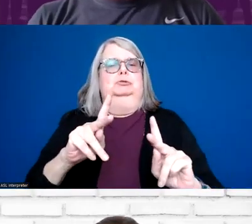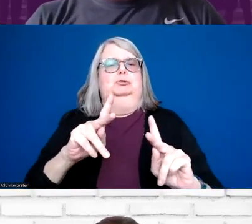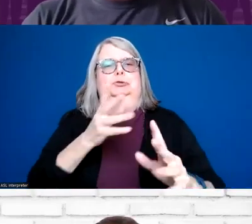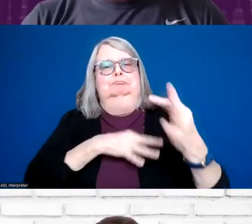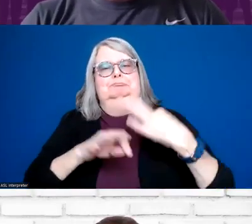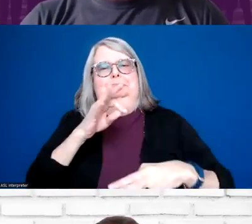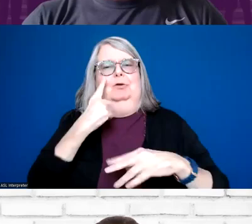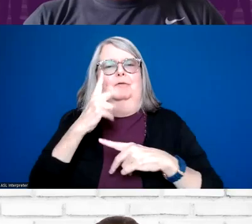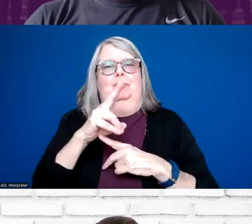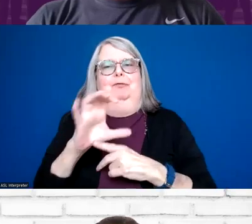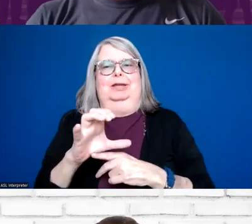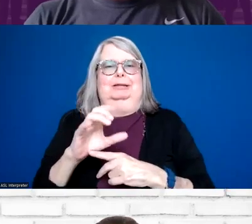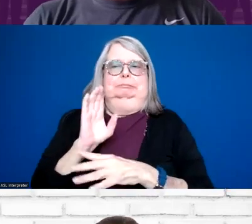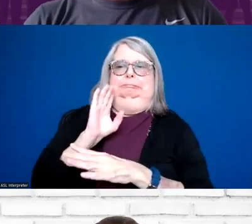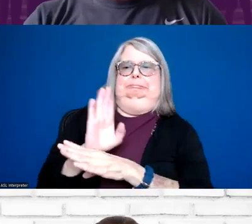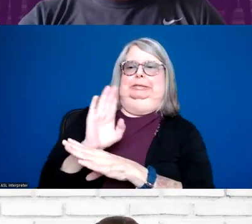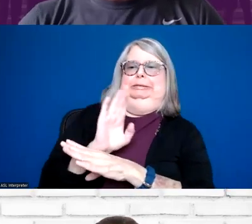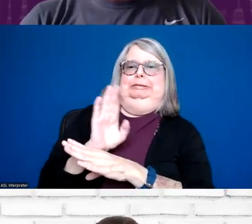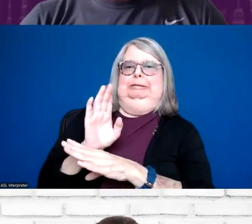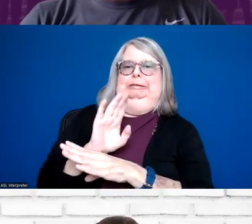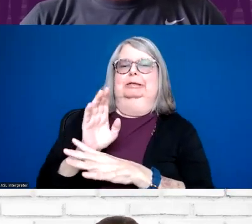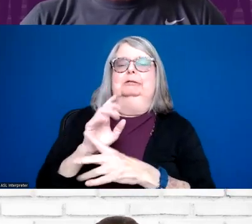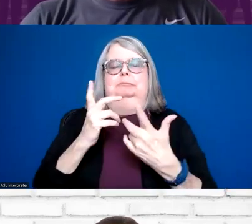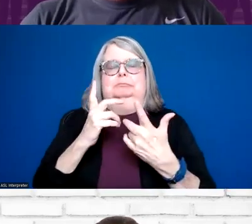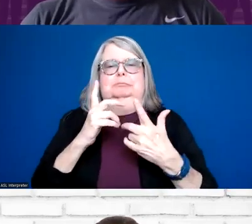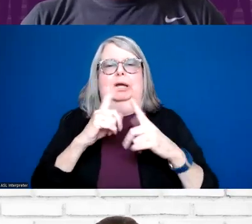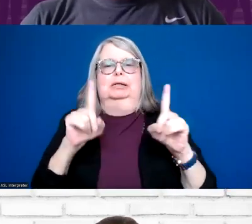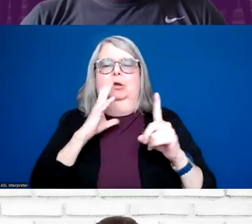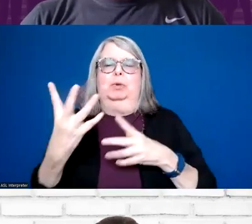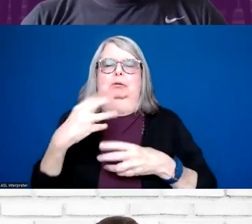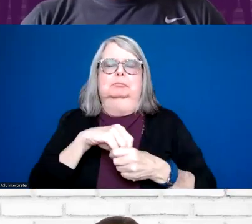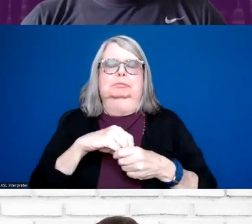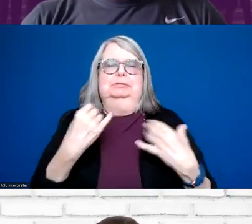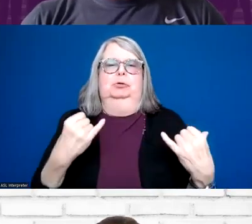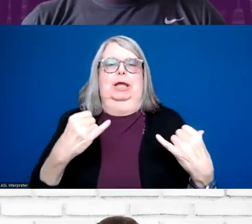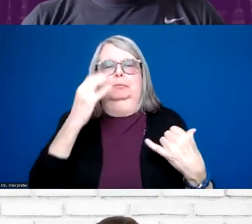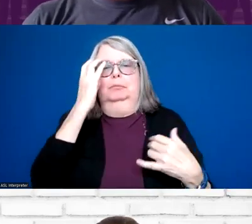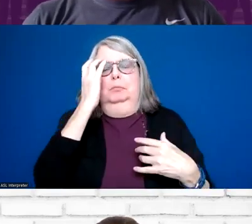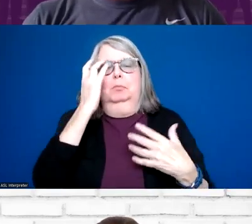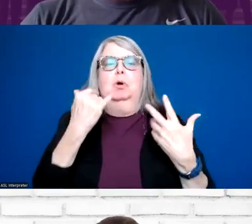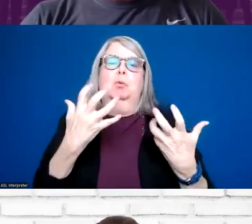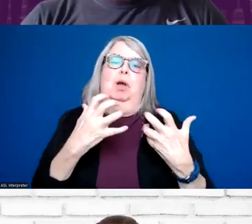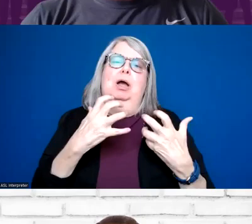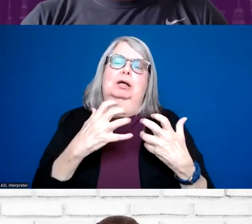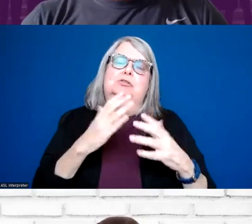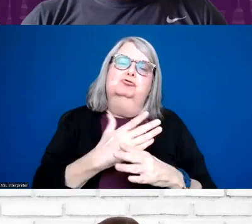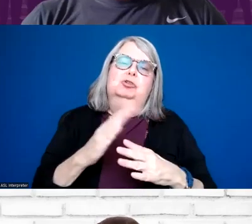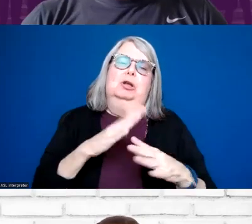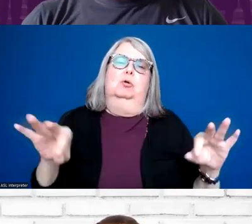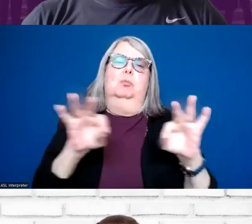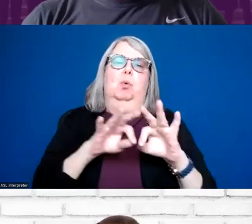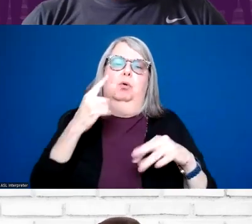as he is busy entertaining some meetings today, but he will be joining us later. But just wanted to share with you the importance of this